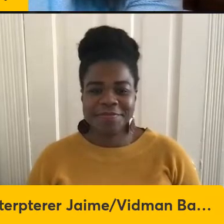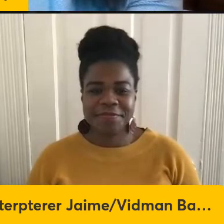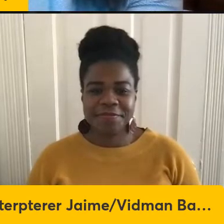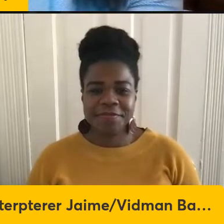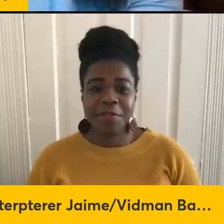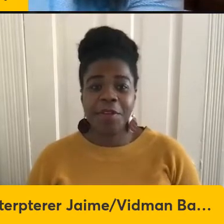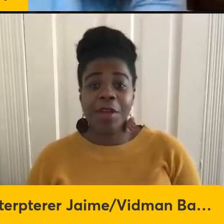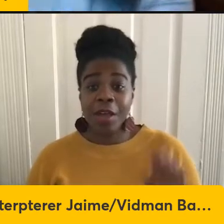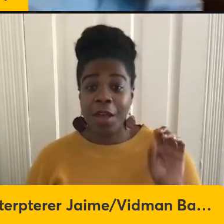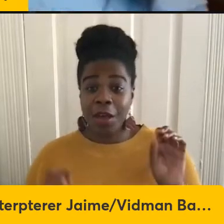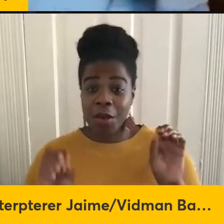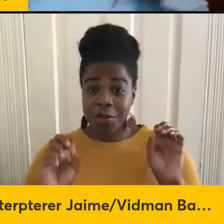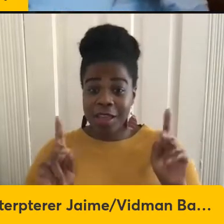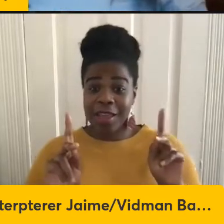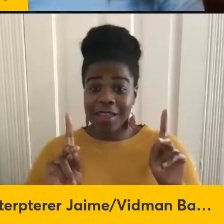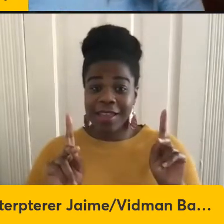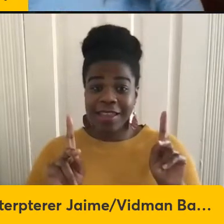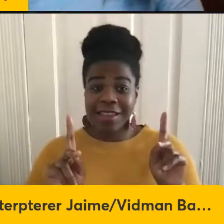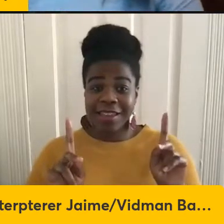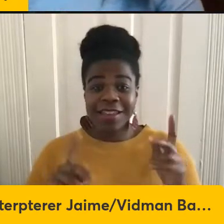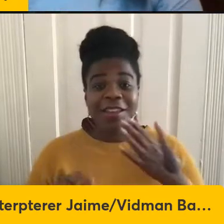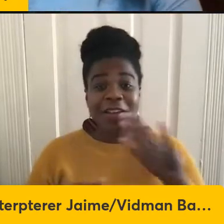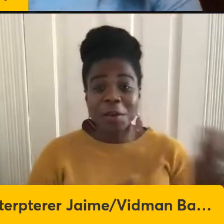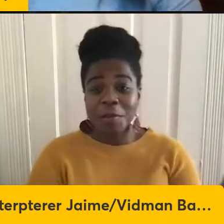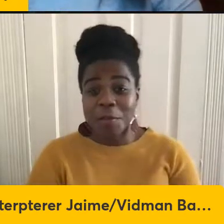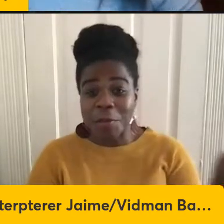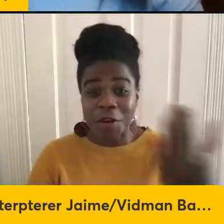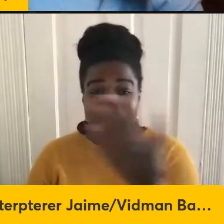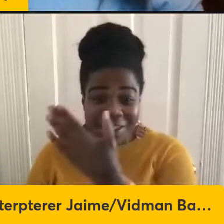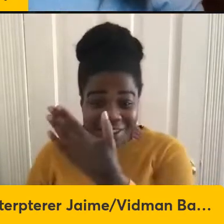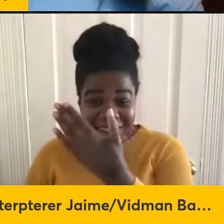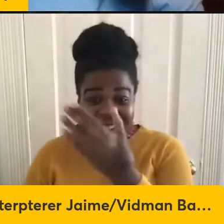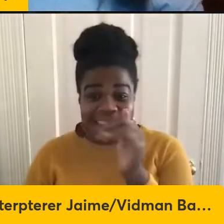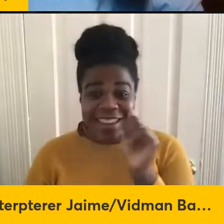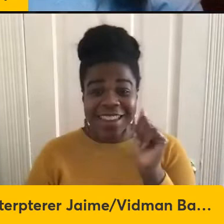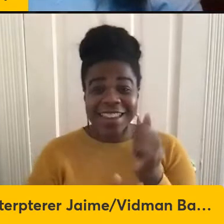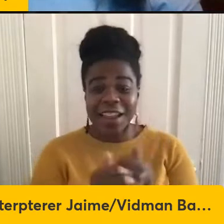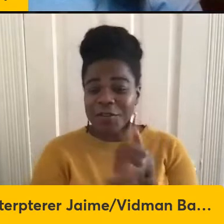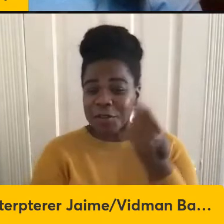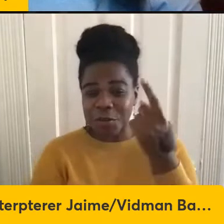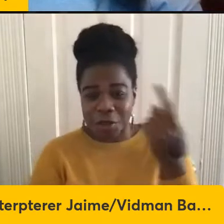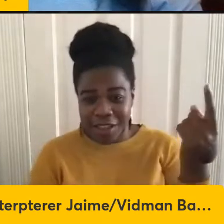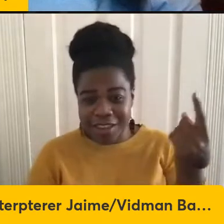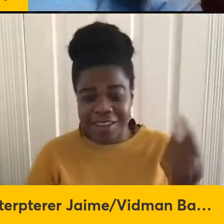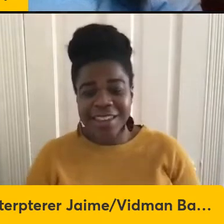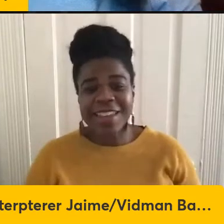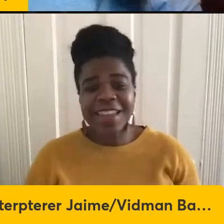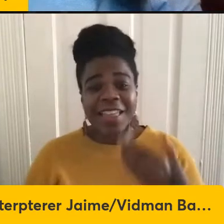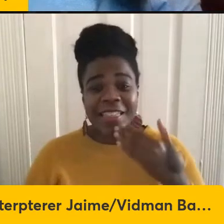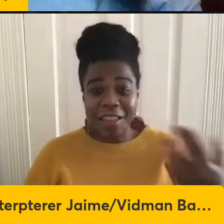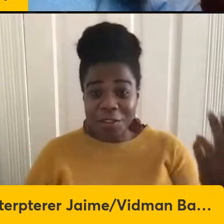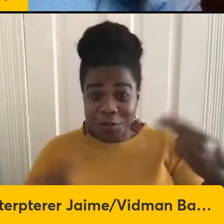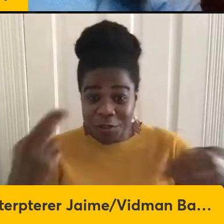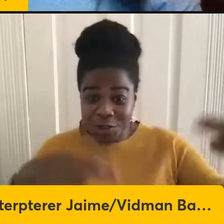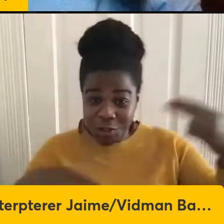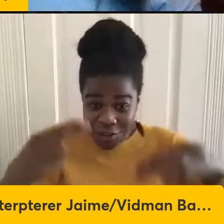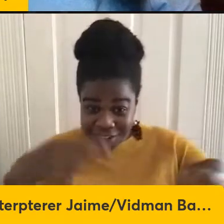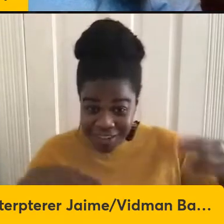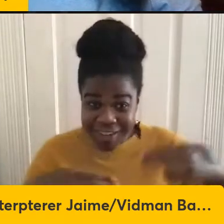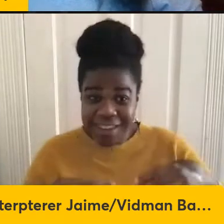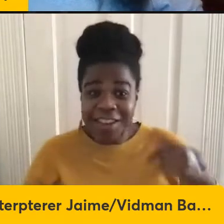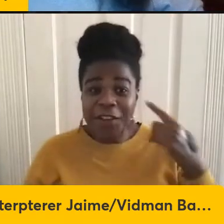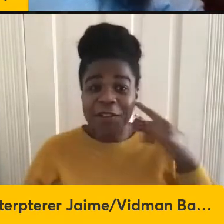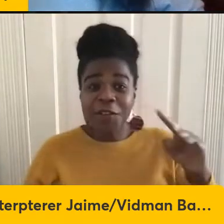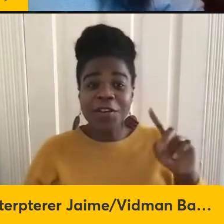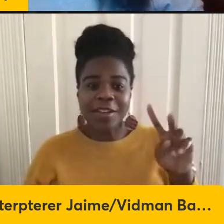All right. Good morning, everyone. Thank you for joining us for the